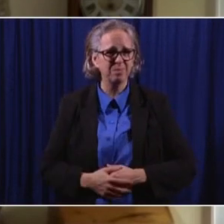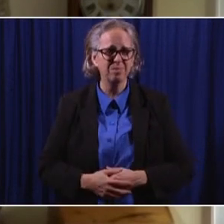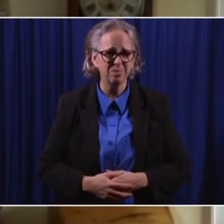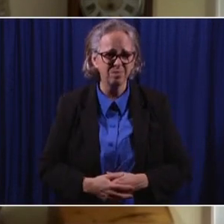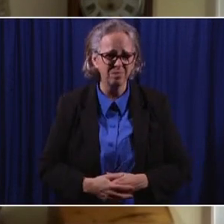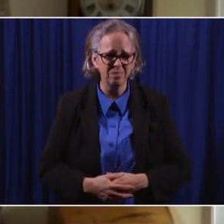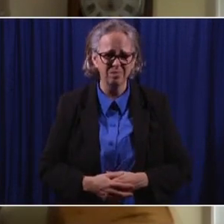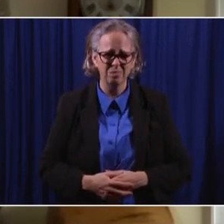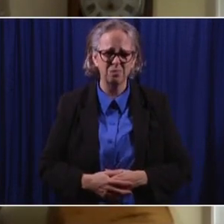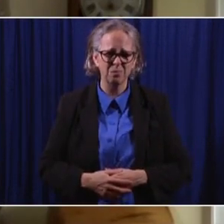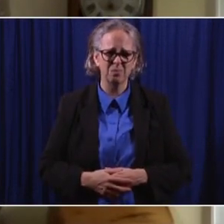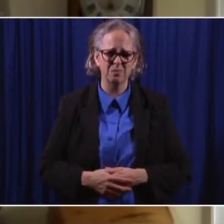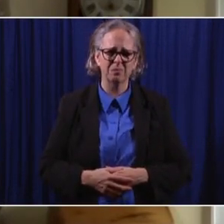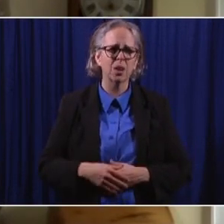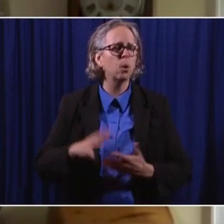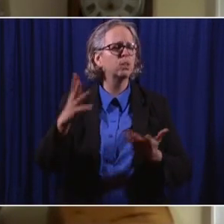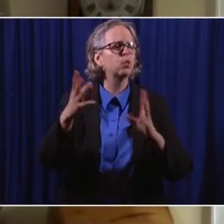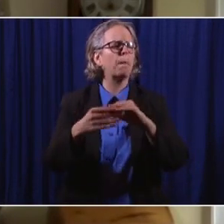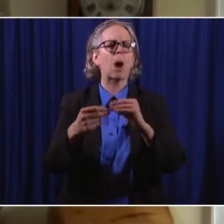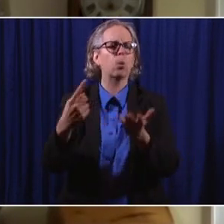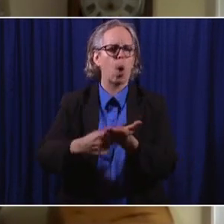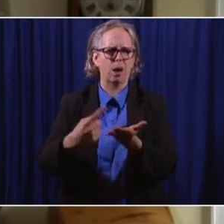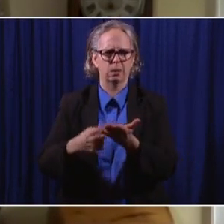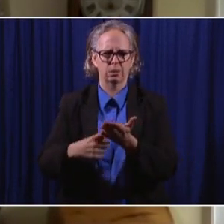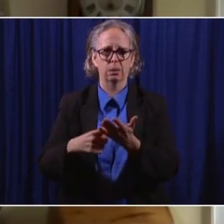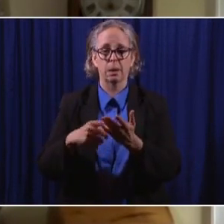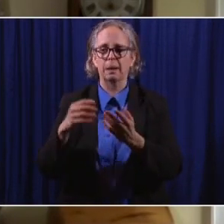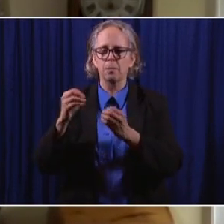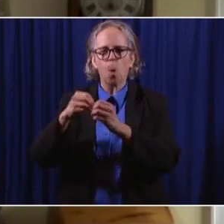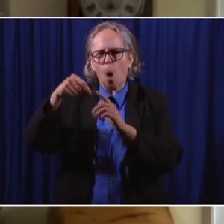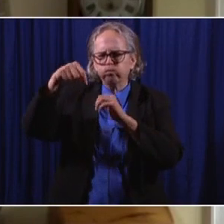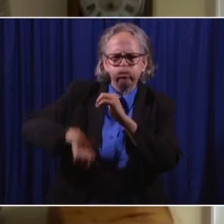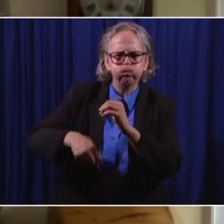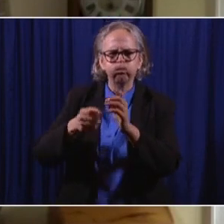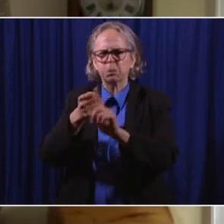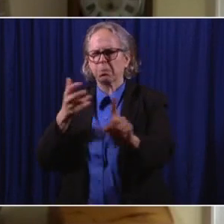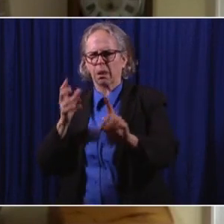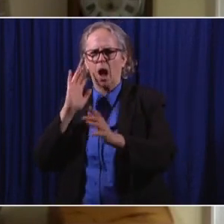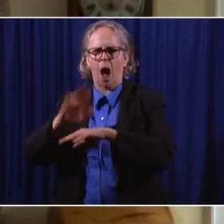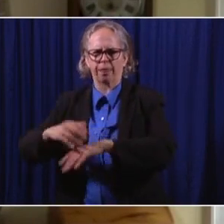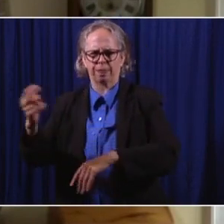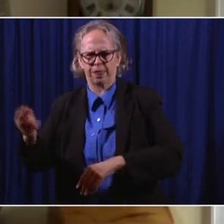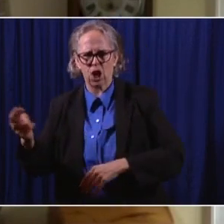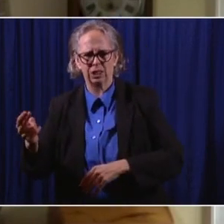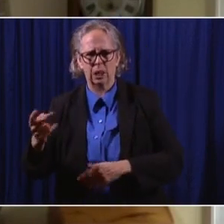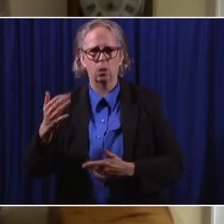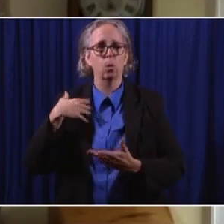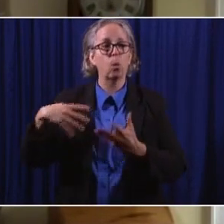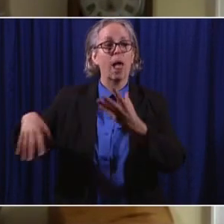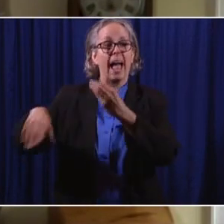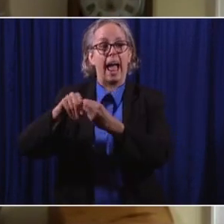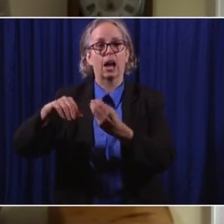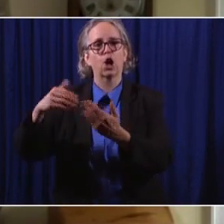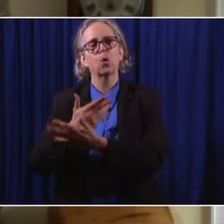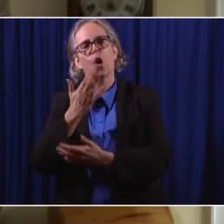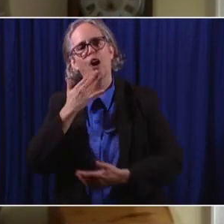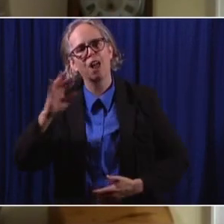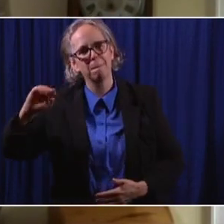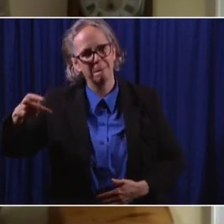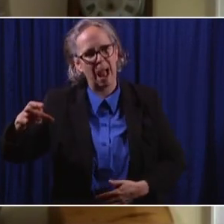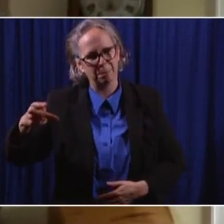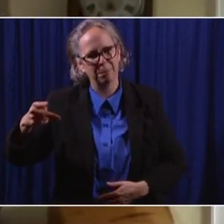this on Thursday when we give you an update on the color code. But